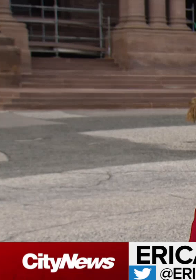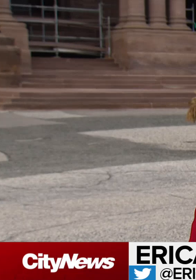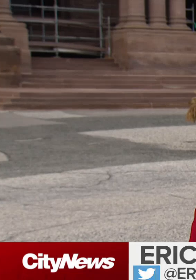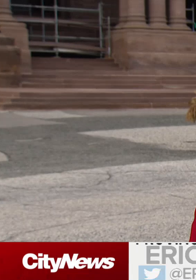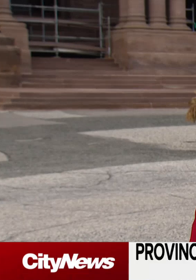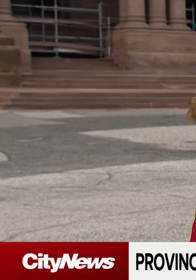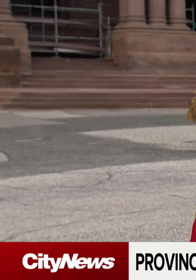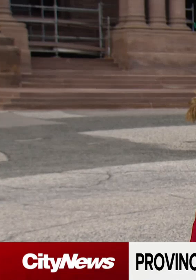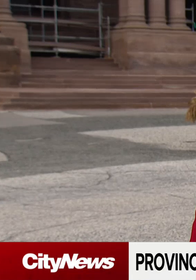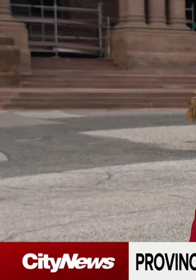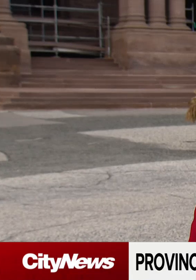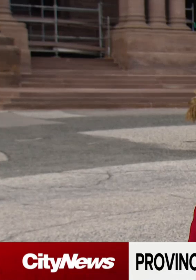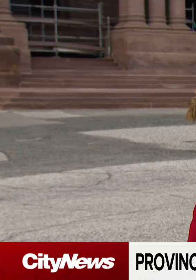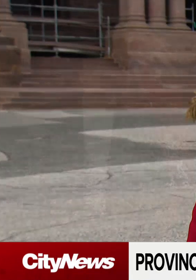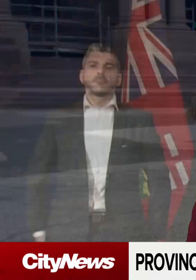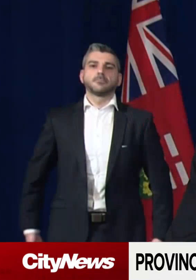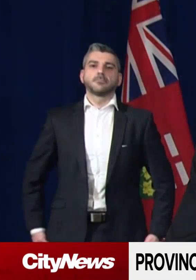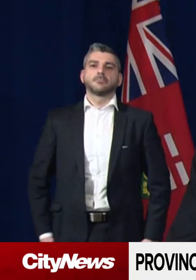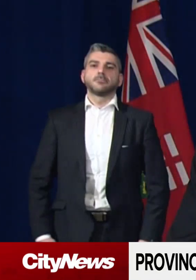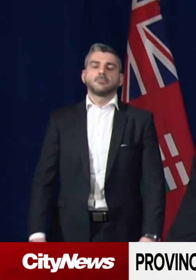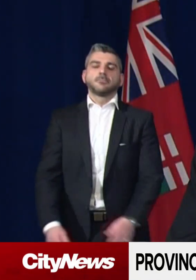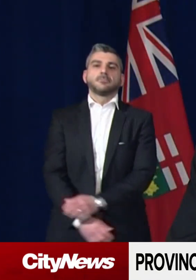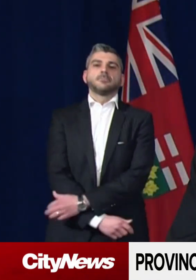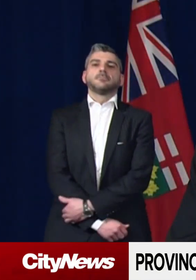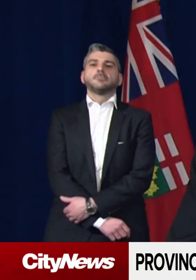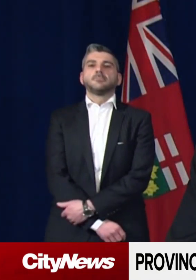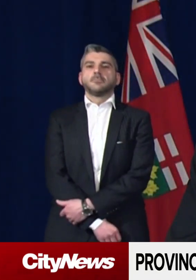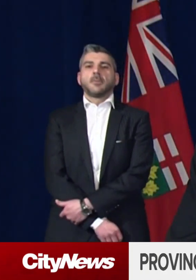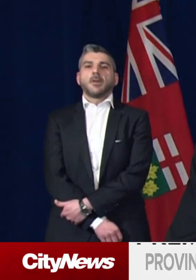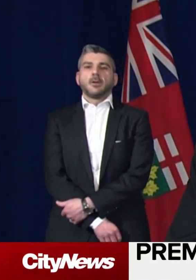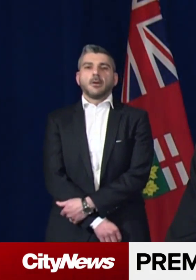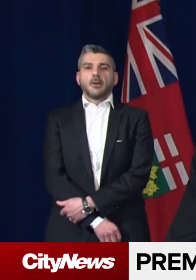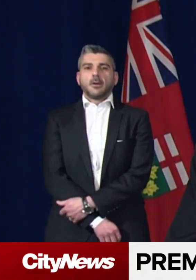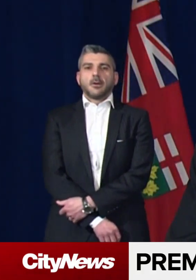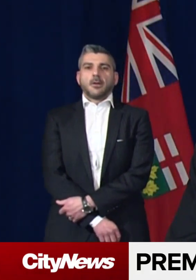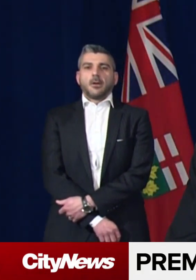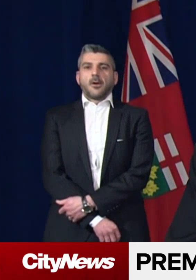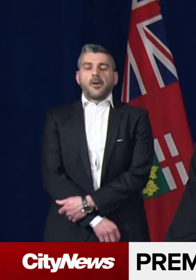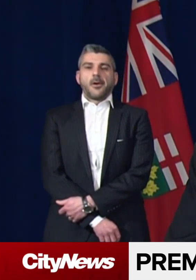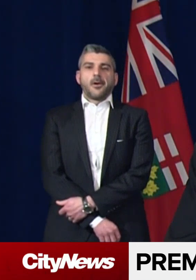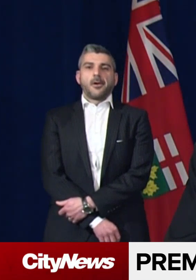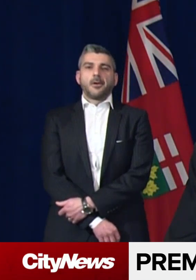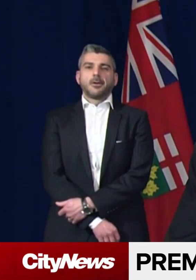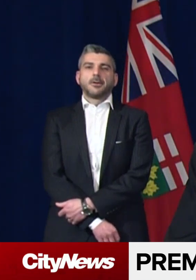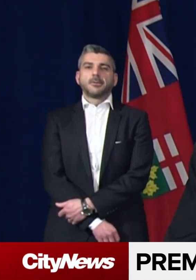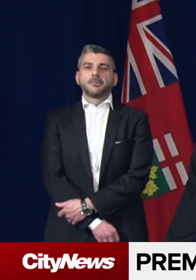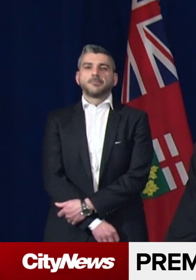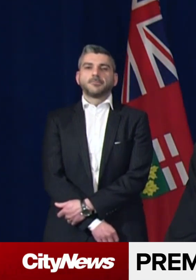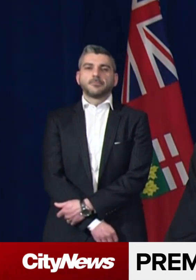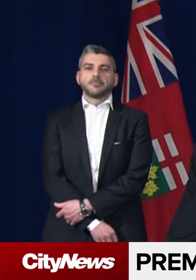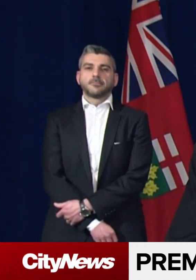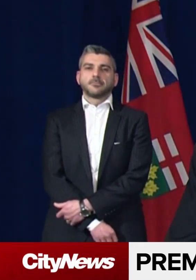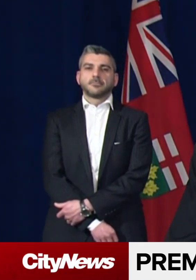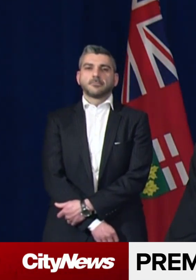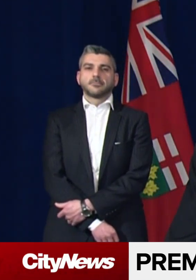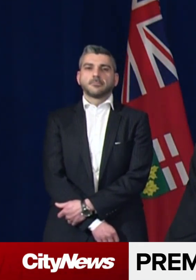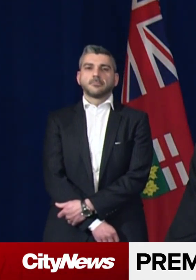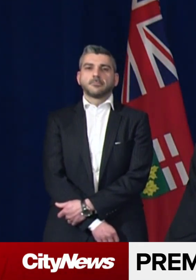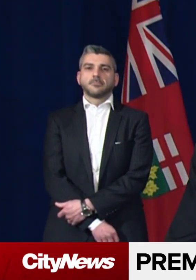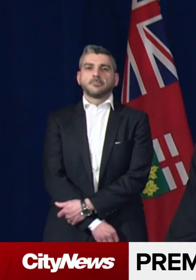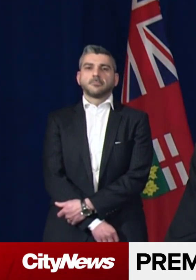his daily COVID-19 briefing. We have to remember that until we find a vaccine for this terrible